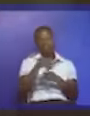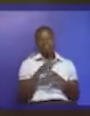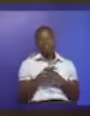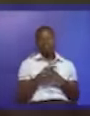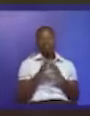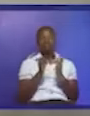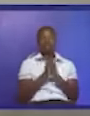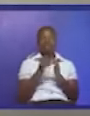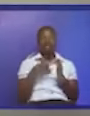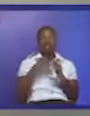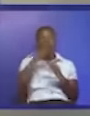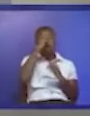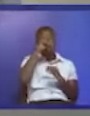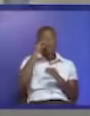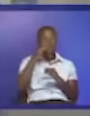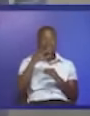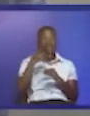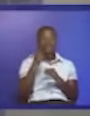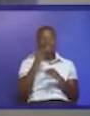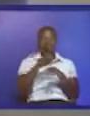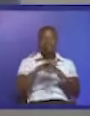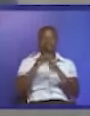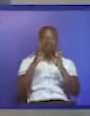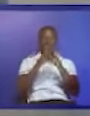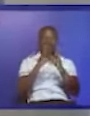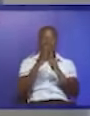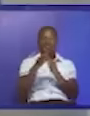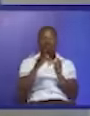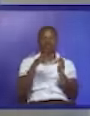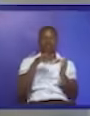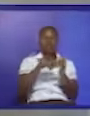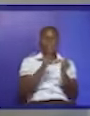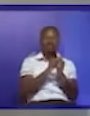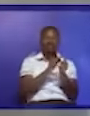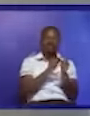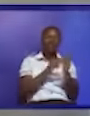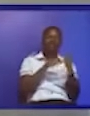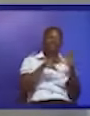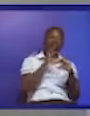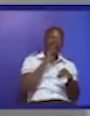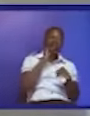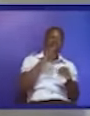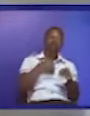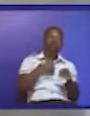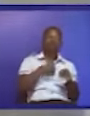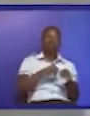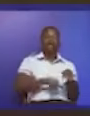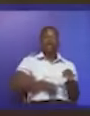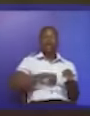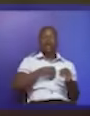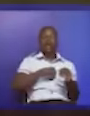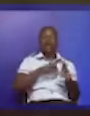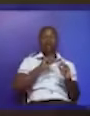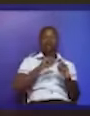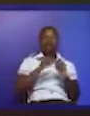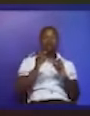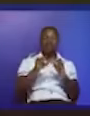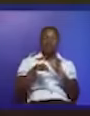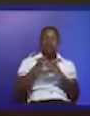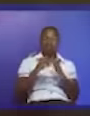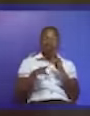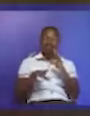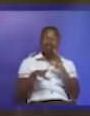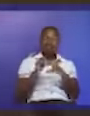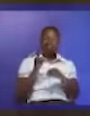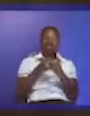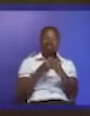That there are men and women after this conference who will stand by the Spirit, not in arrogance, but led of the Spirit, from the weightiness of